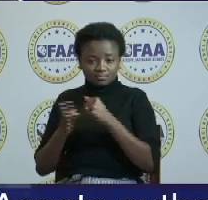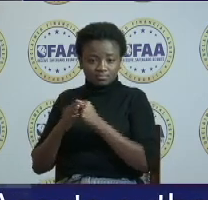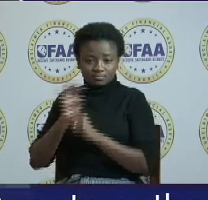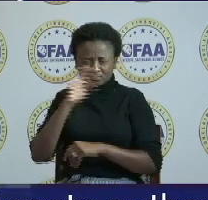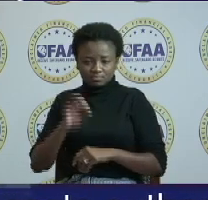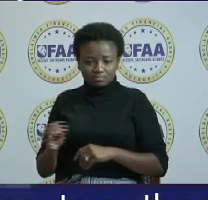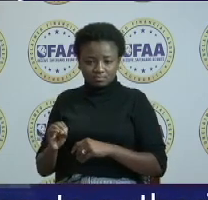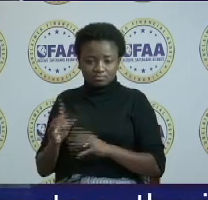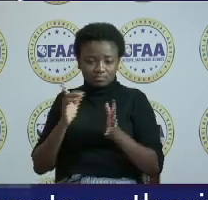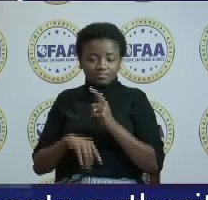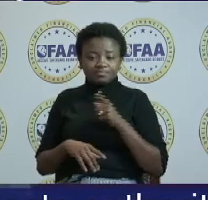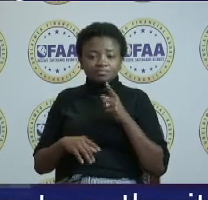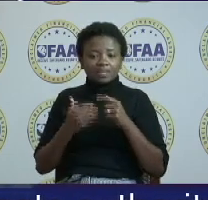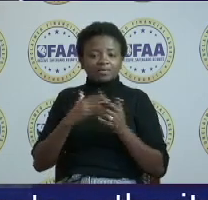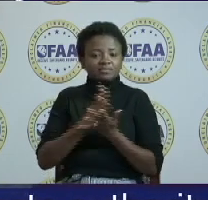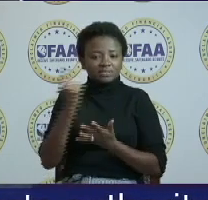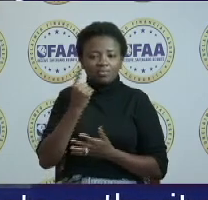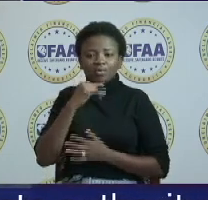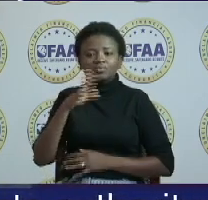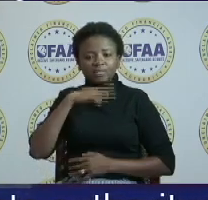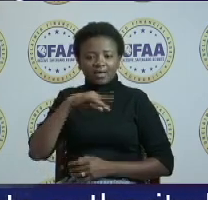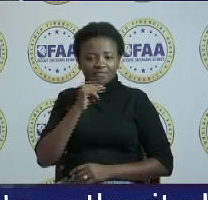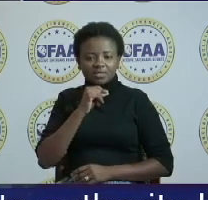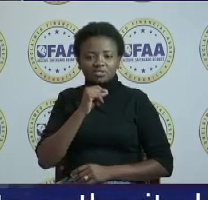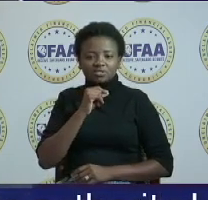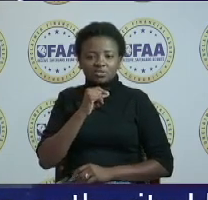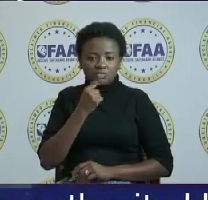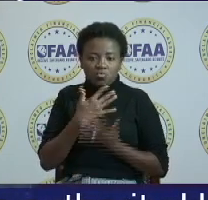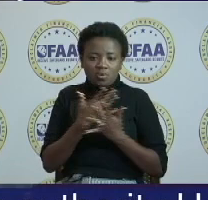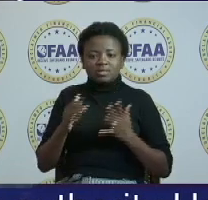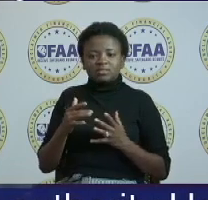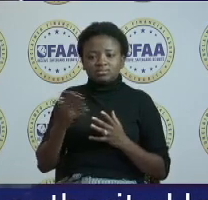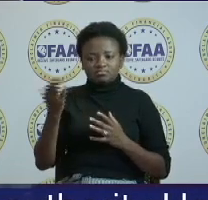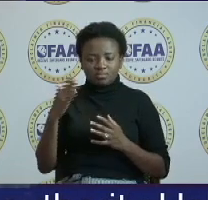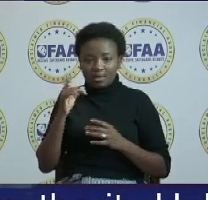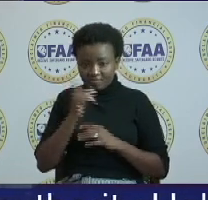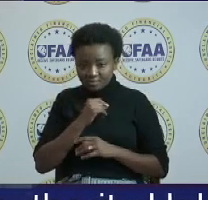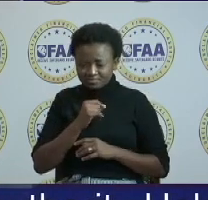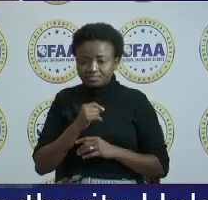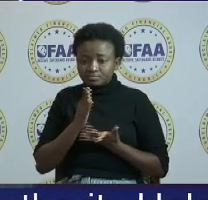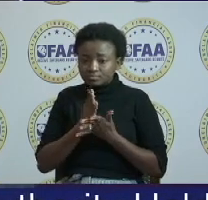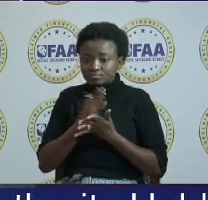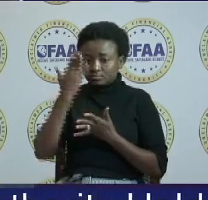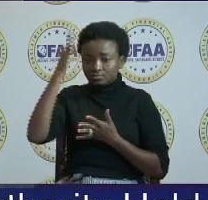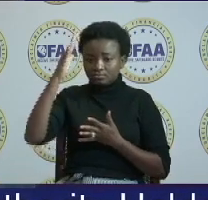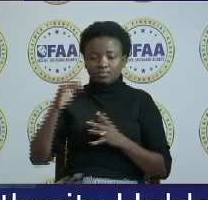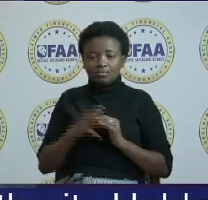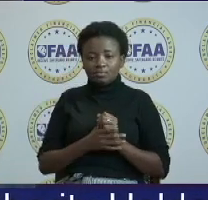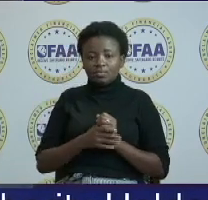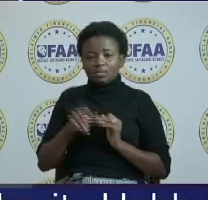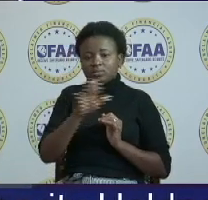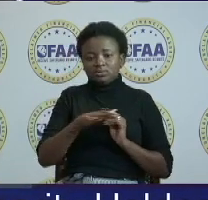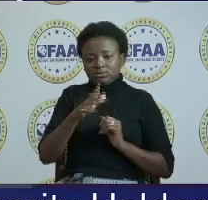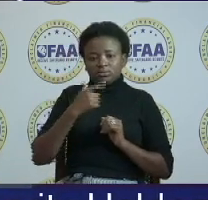99.99% chance is you know somebody or somebody who knows somebody whose assets has been remitted. So awareness has been one of our great areas